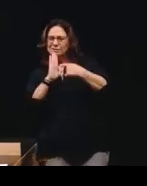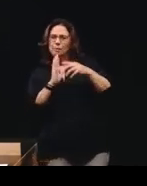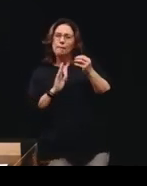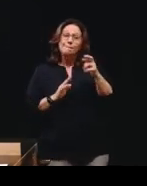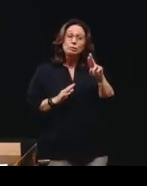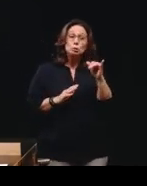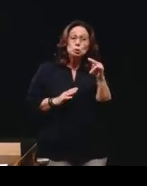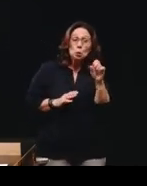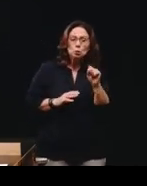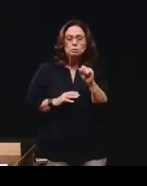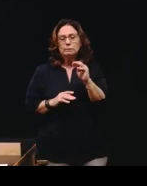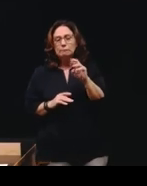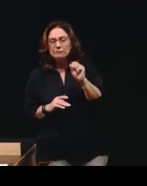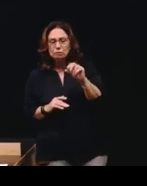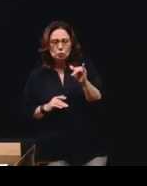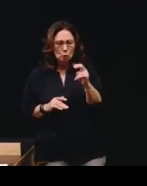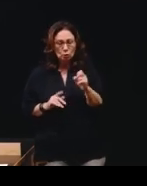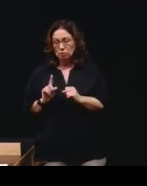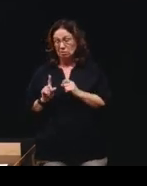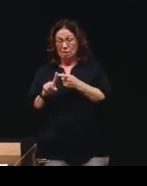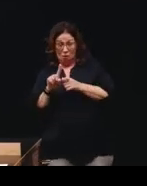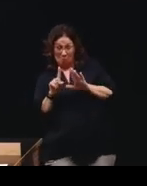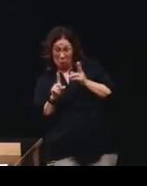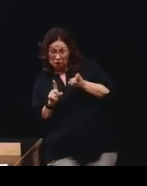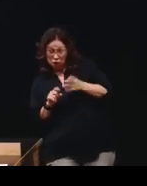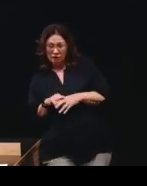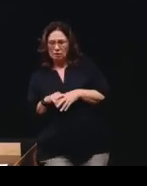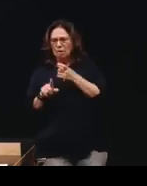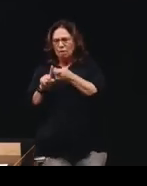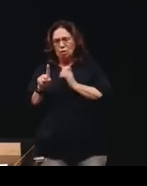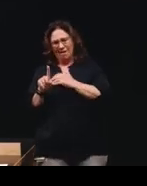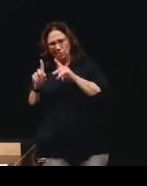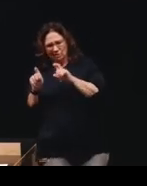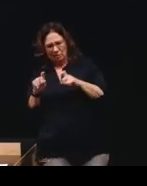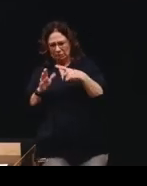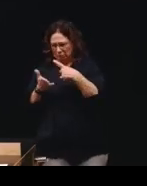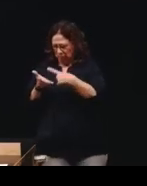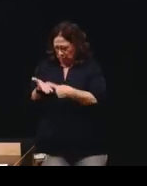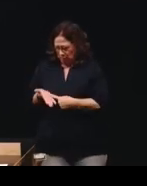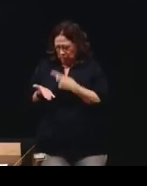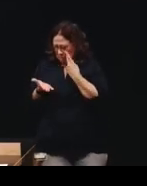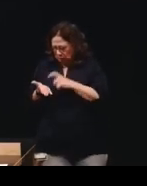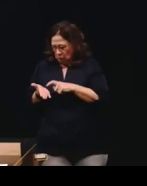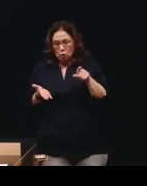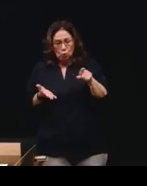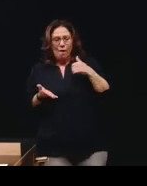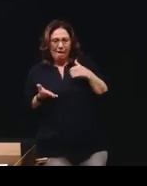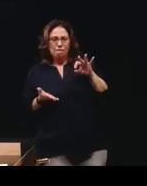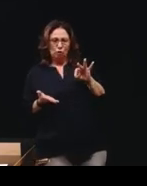based on your history and based on those signs that I pointed out on exam, you have a functional neurological